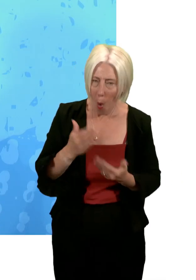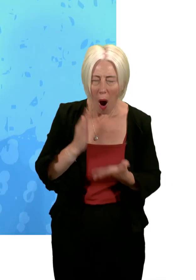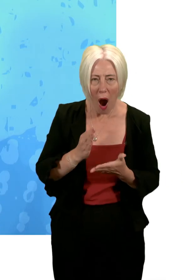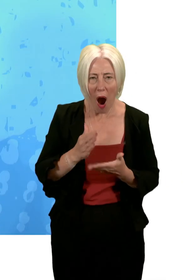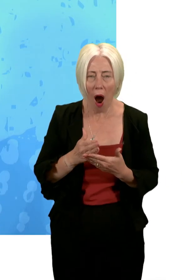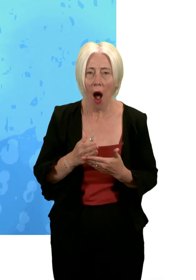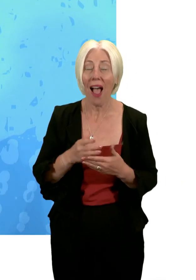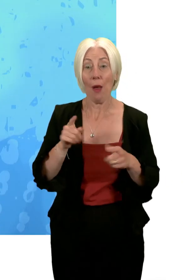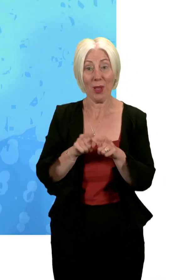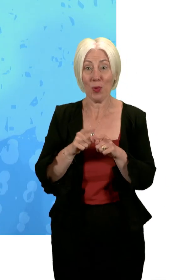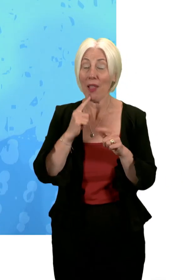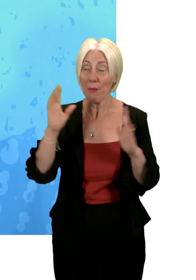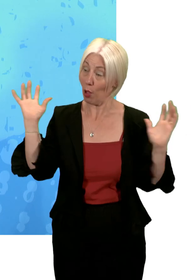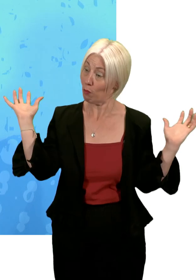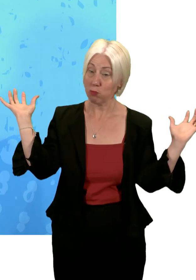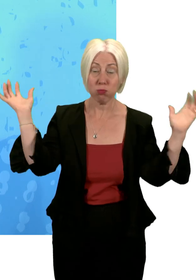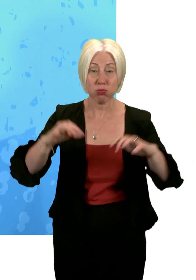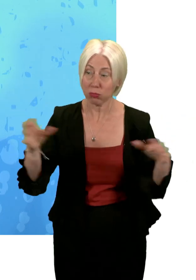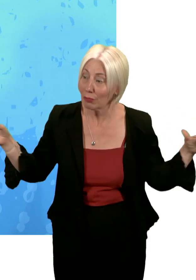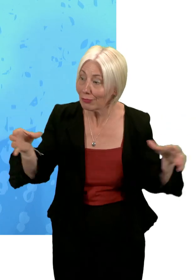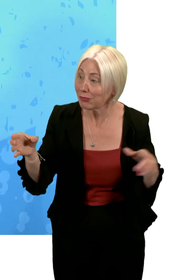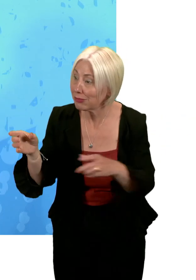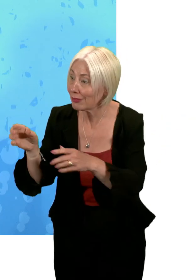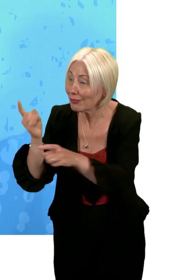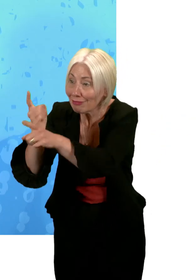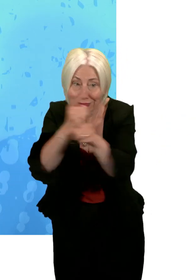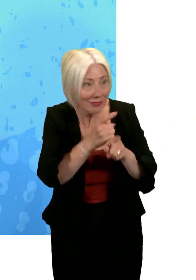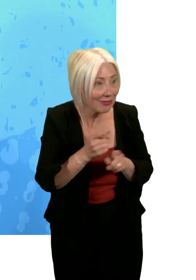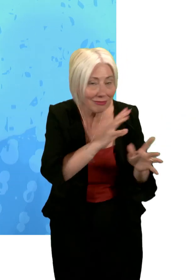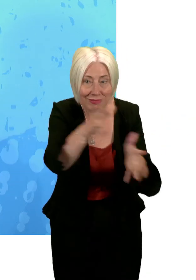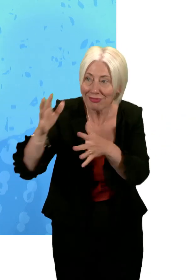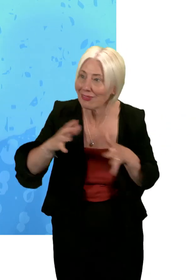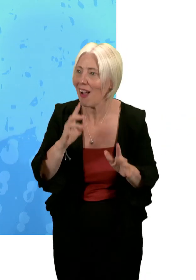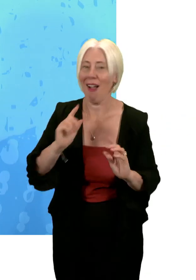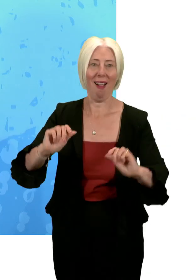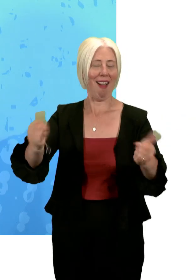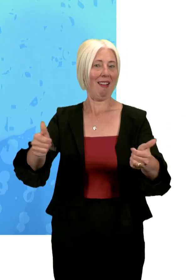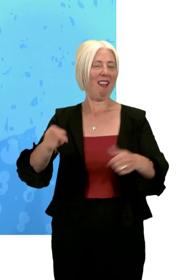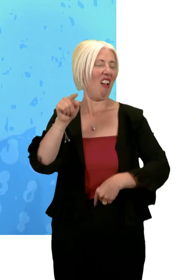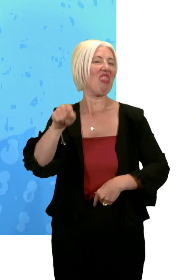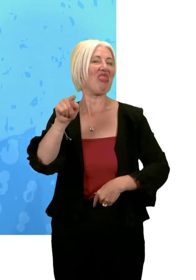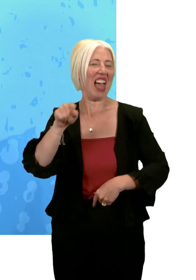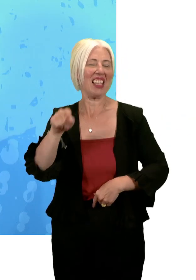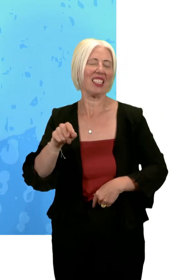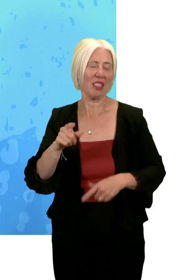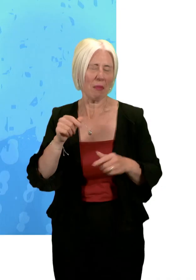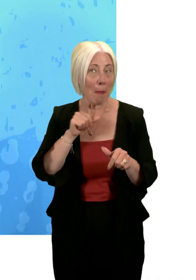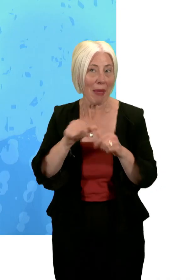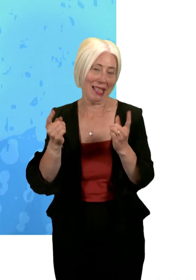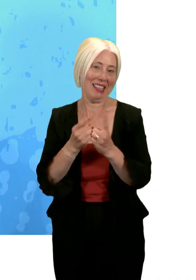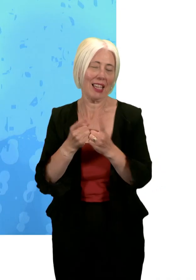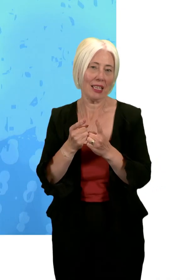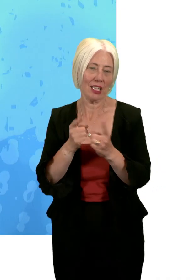brings people together in an affordable way for food. And I think that's probably one of the biggest things that we could do, you know, to